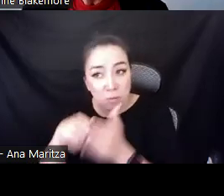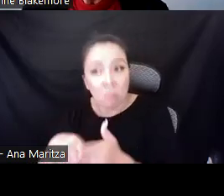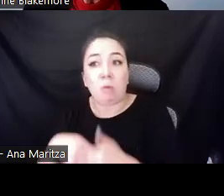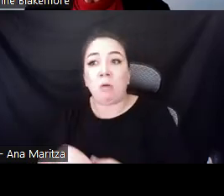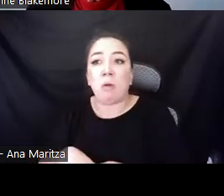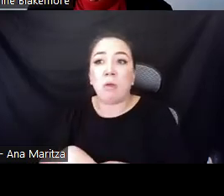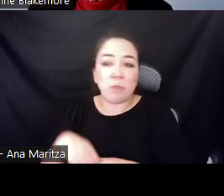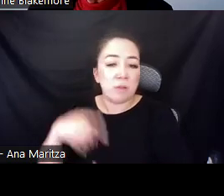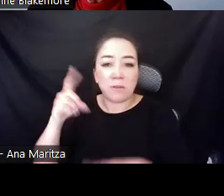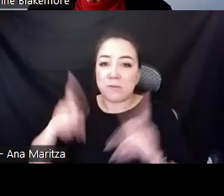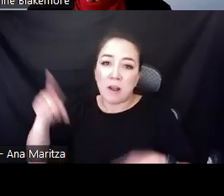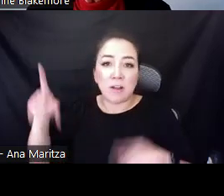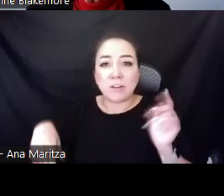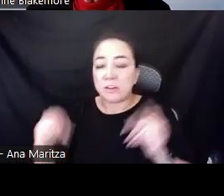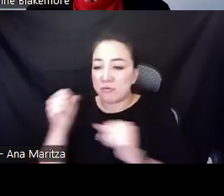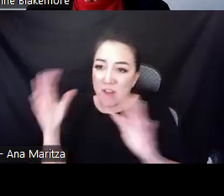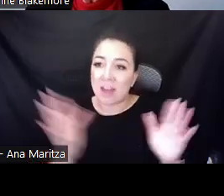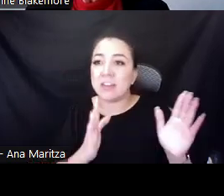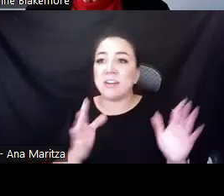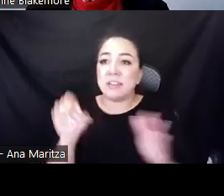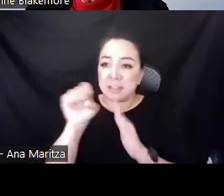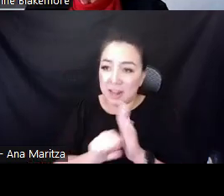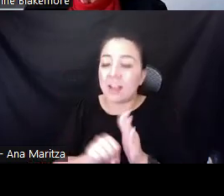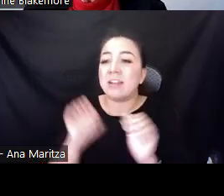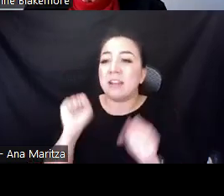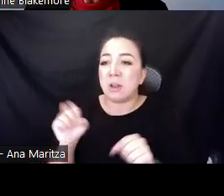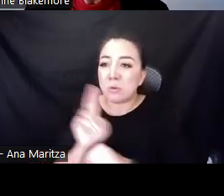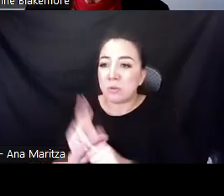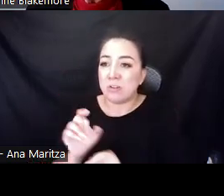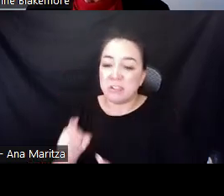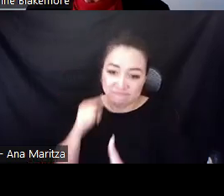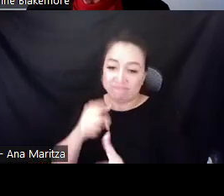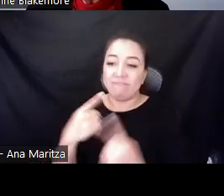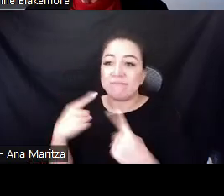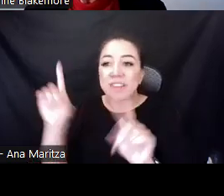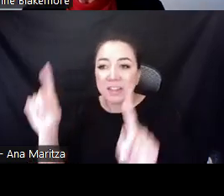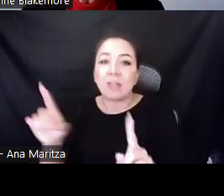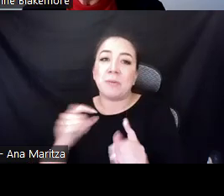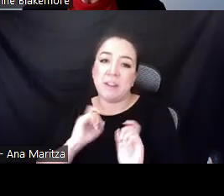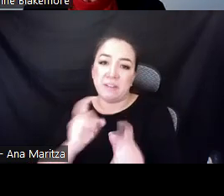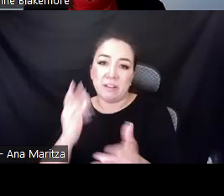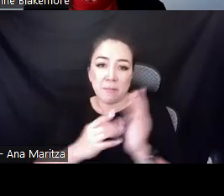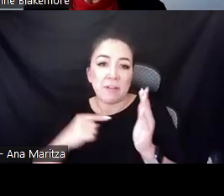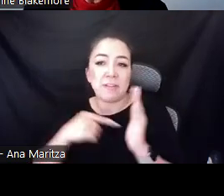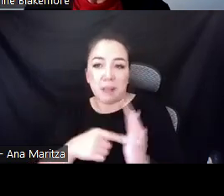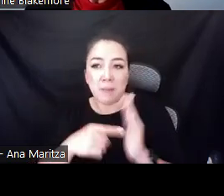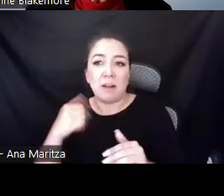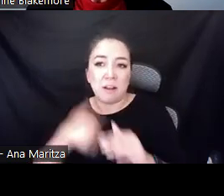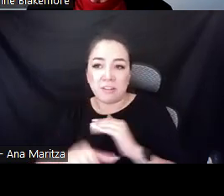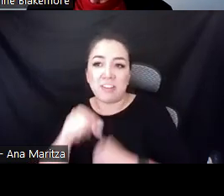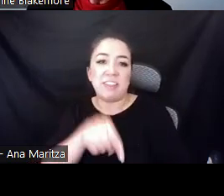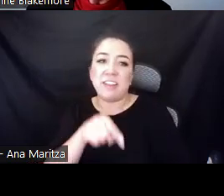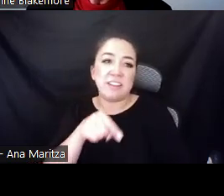There's a variety of strategies the state could use to achieve that, and we've given some examples of those under this